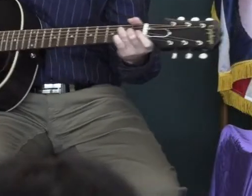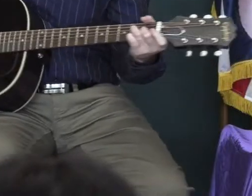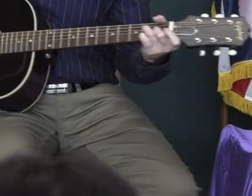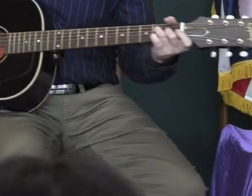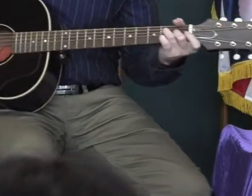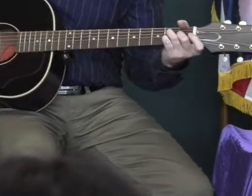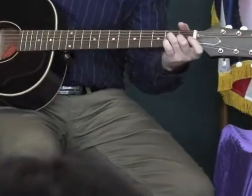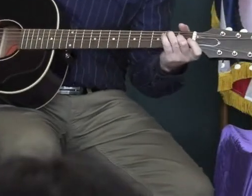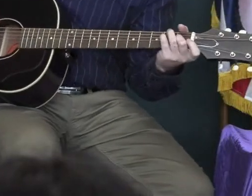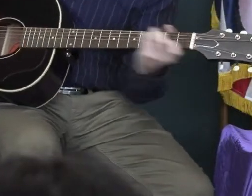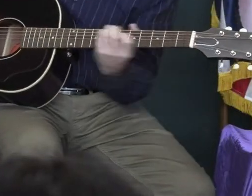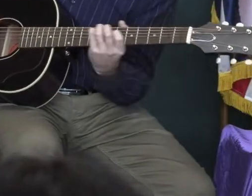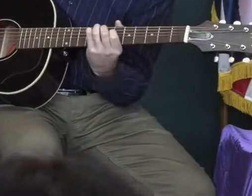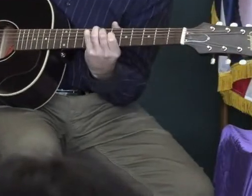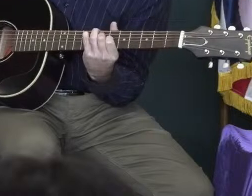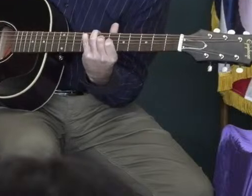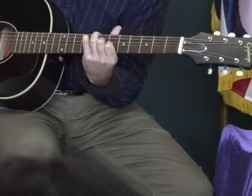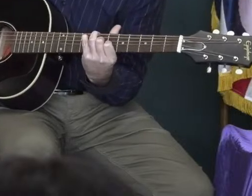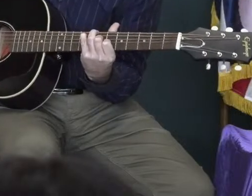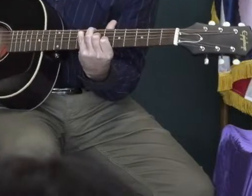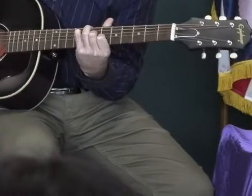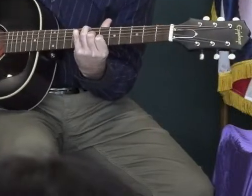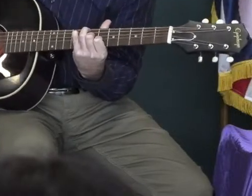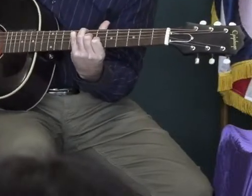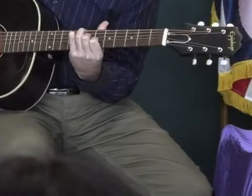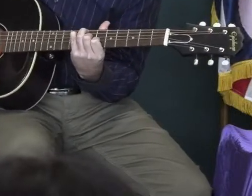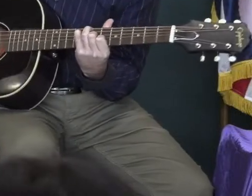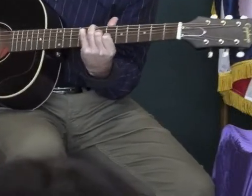Stuck in a picture frame,